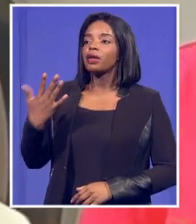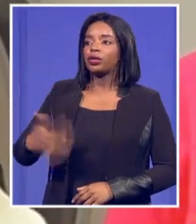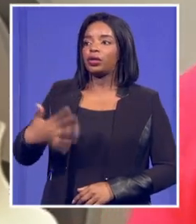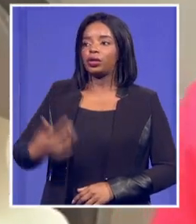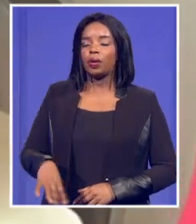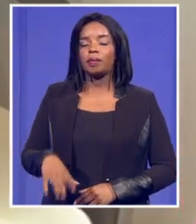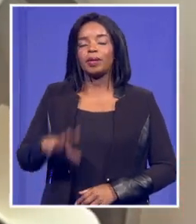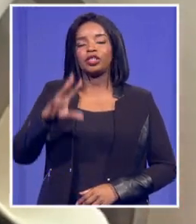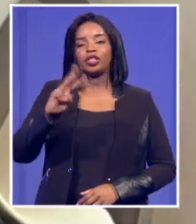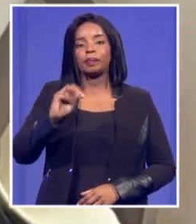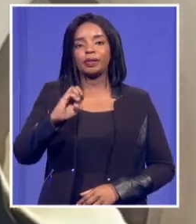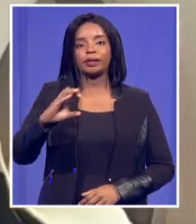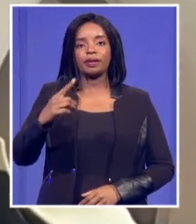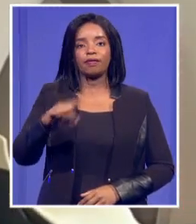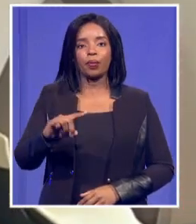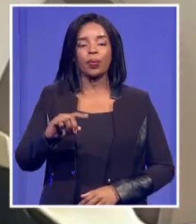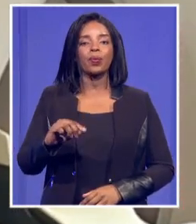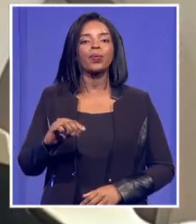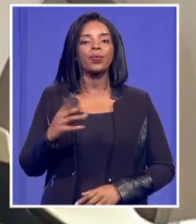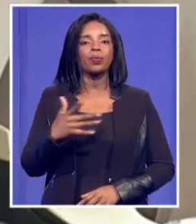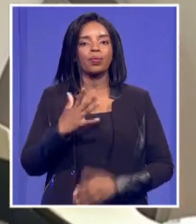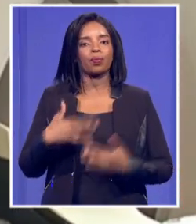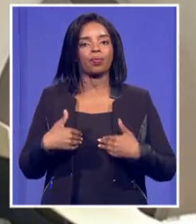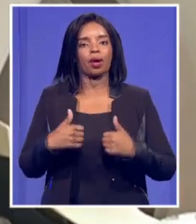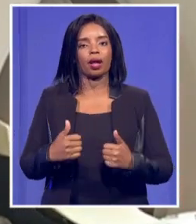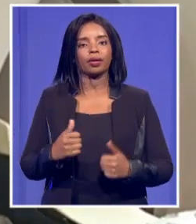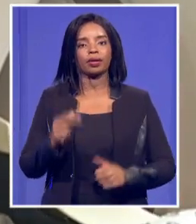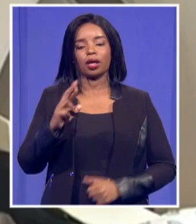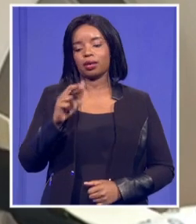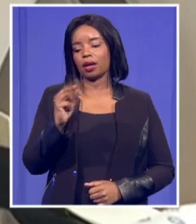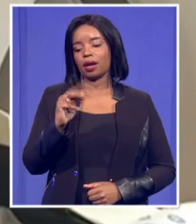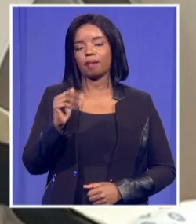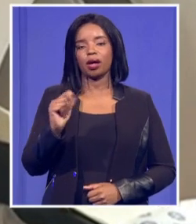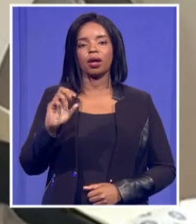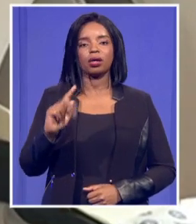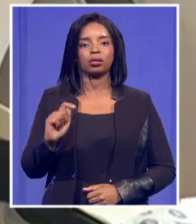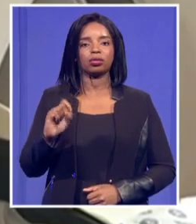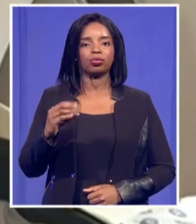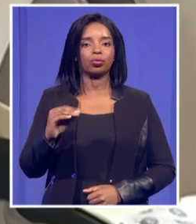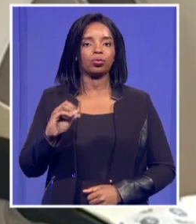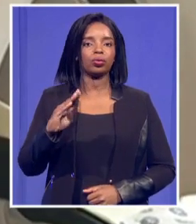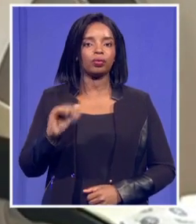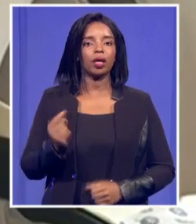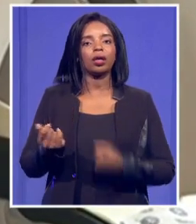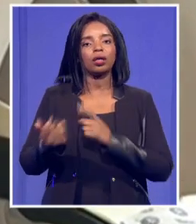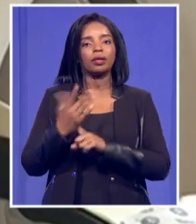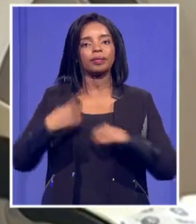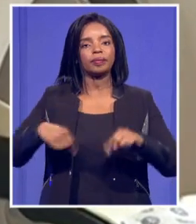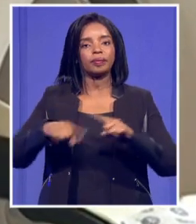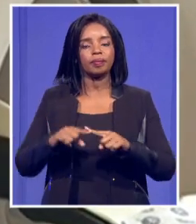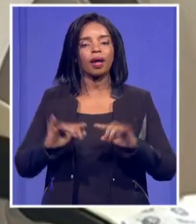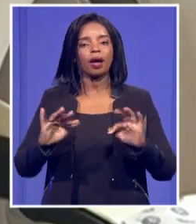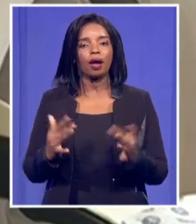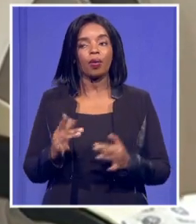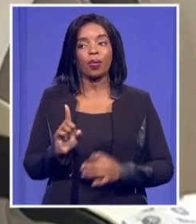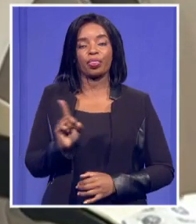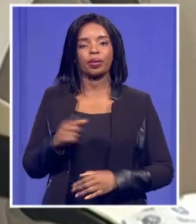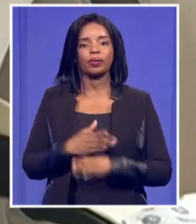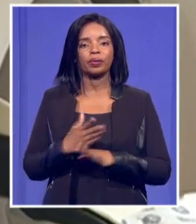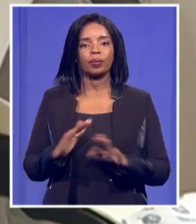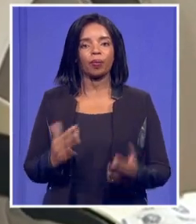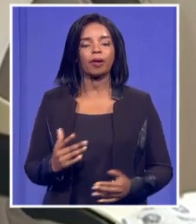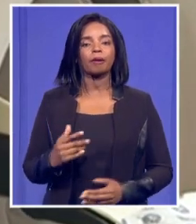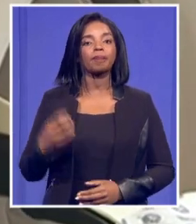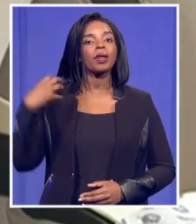Dr. Phophi Ramathuba, showing us how this CT scan works. The Minister of Health, Dr. Joe Phaahla, will be visiting this hospital